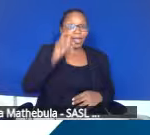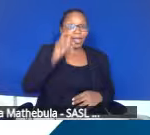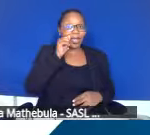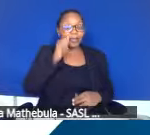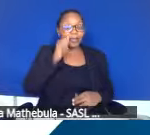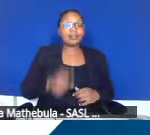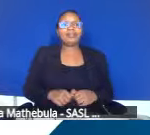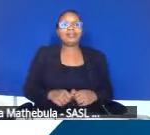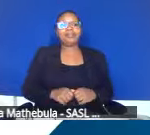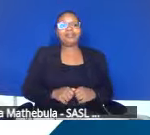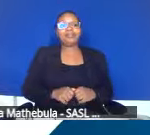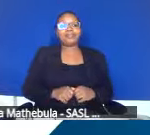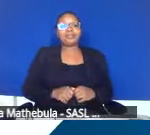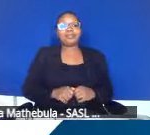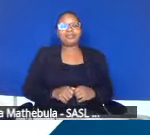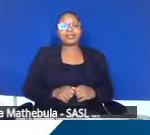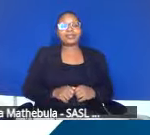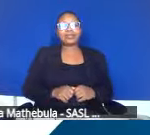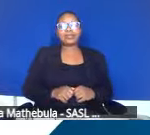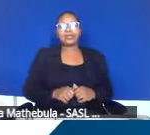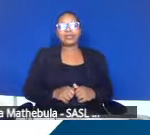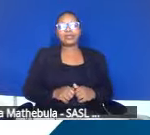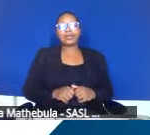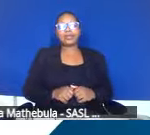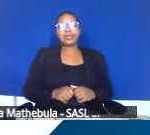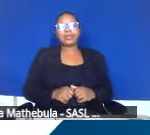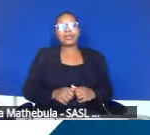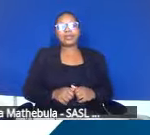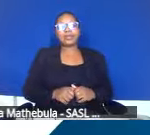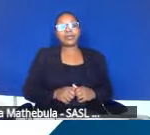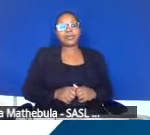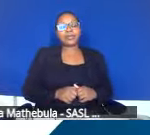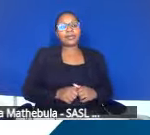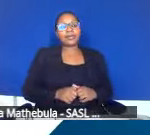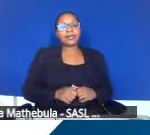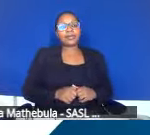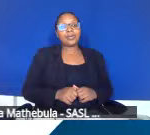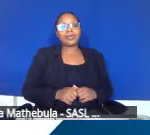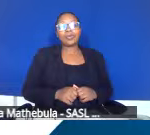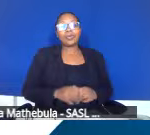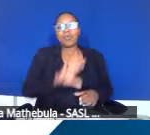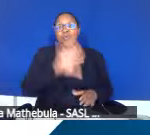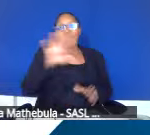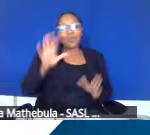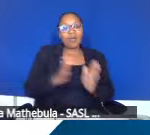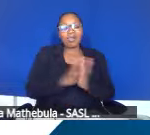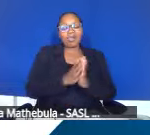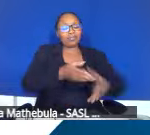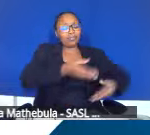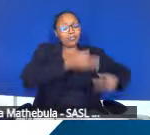we do not want all that documentation